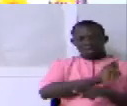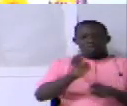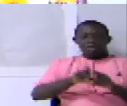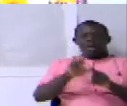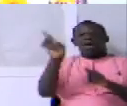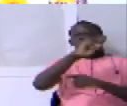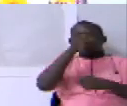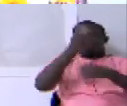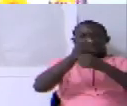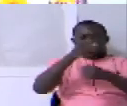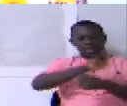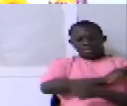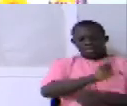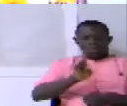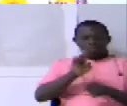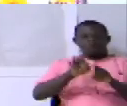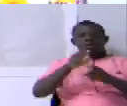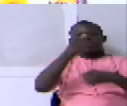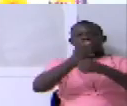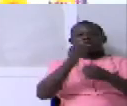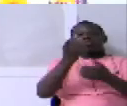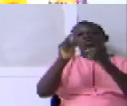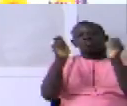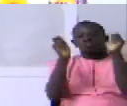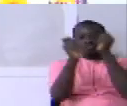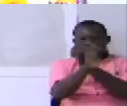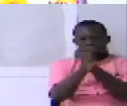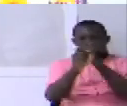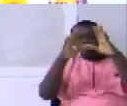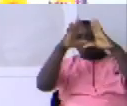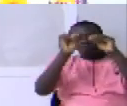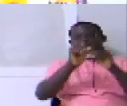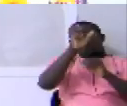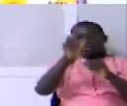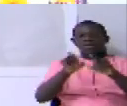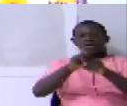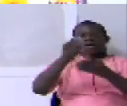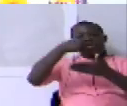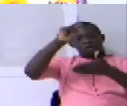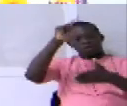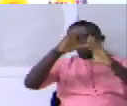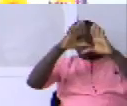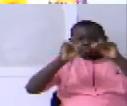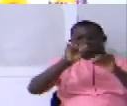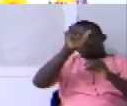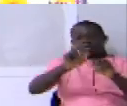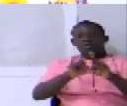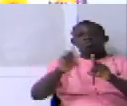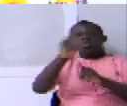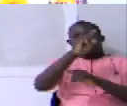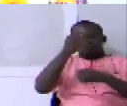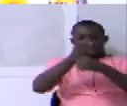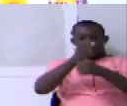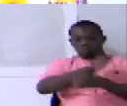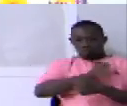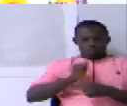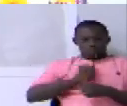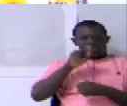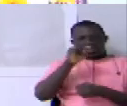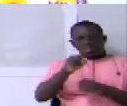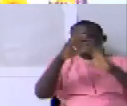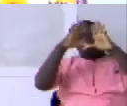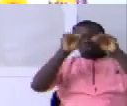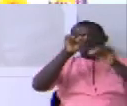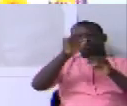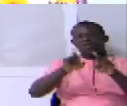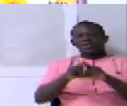officers, because we know that we are correction officers. But what makes us to be correction officers? And why are we correction officers?